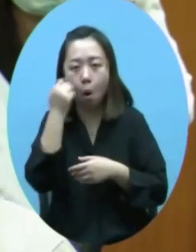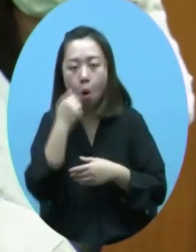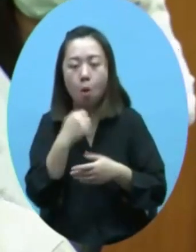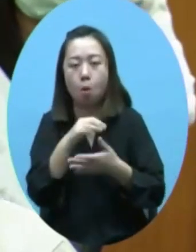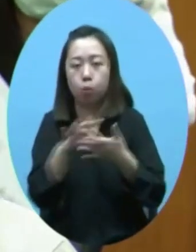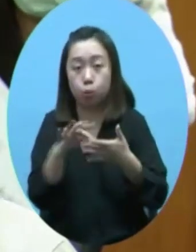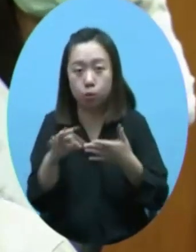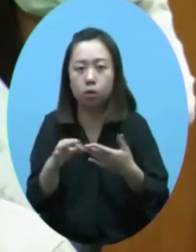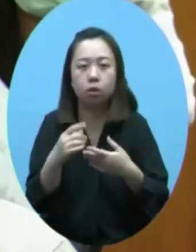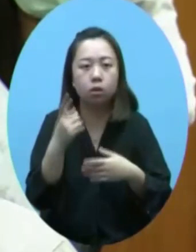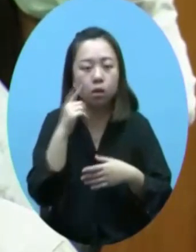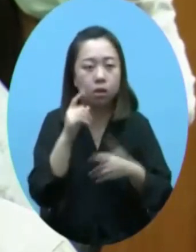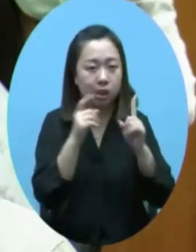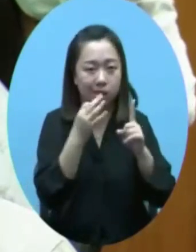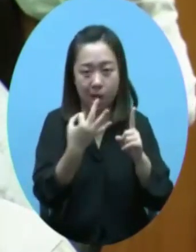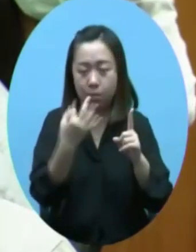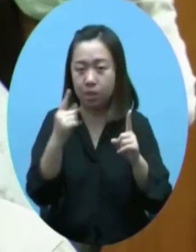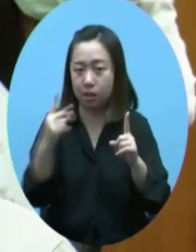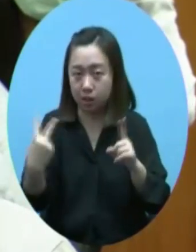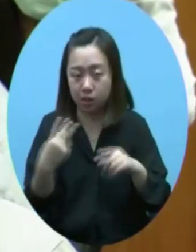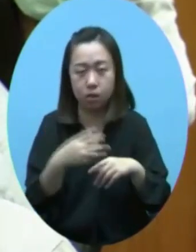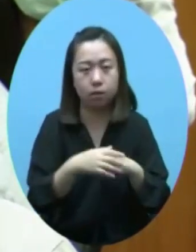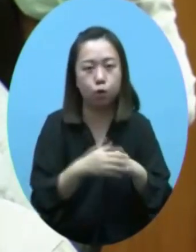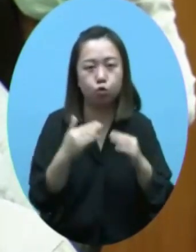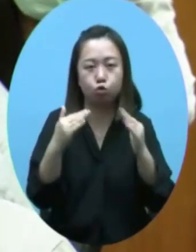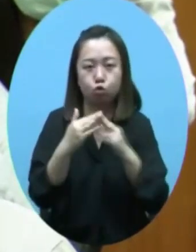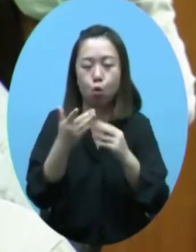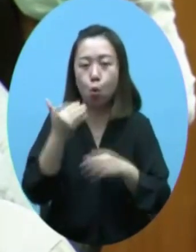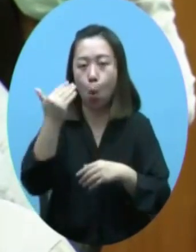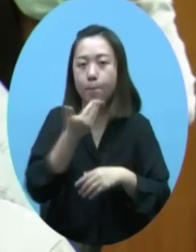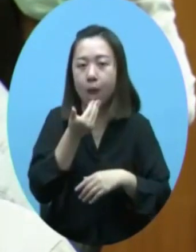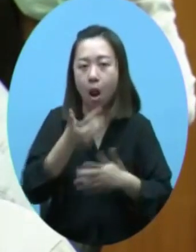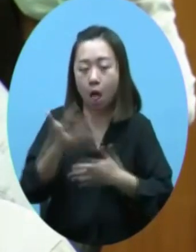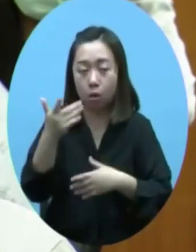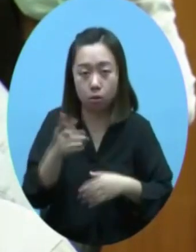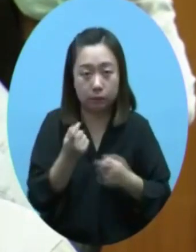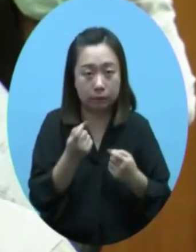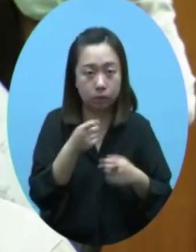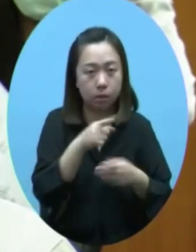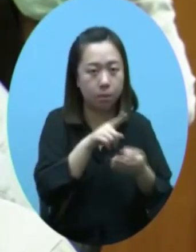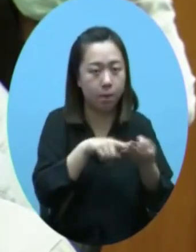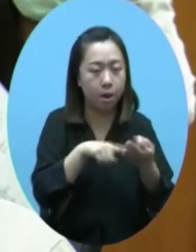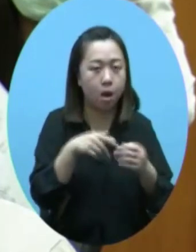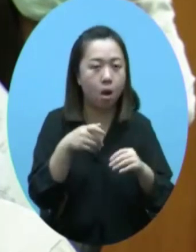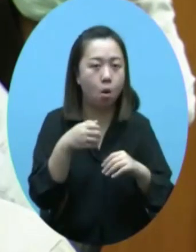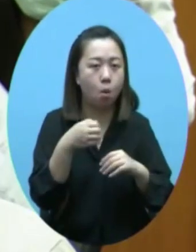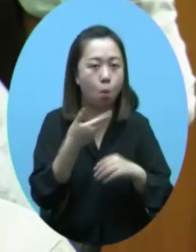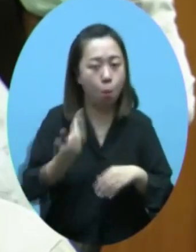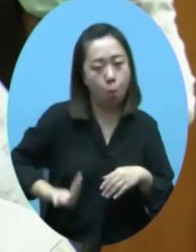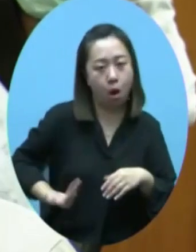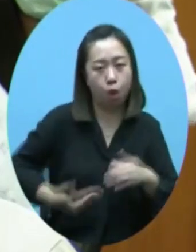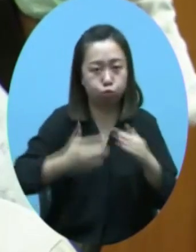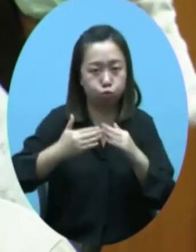spreader? And also for the care home for the elderly, 1312 is a case who lived in Komei House. Can I ask